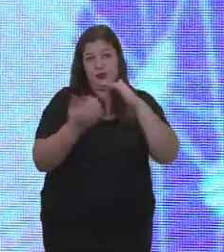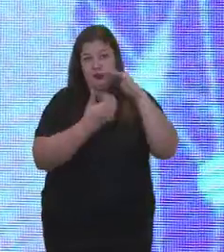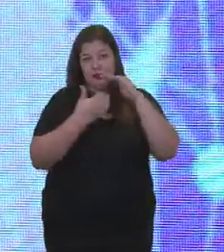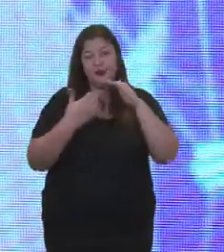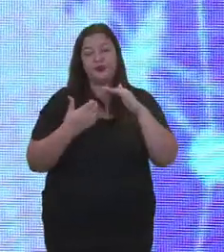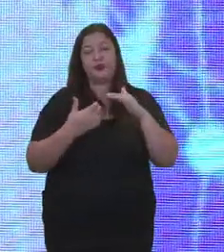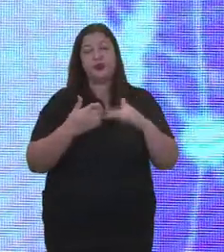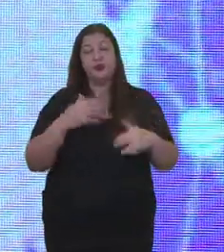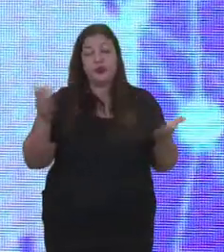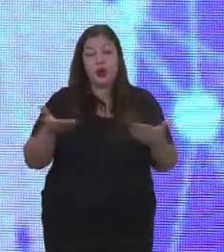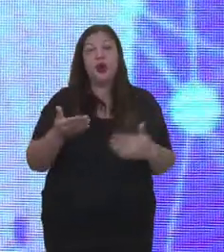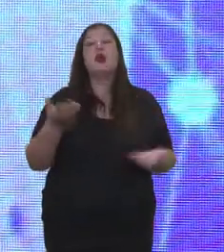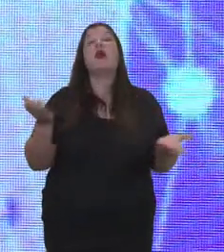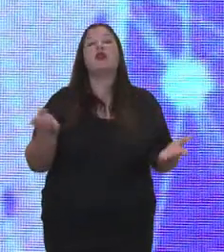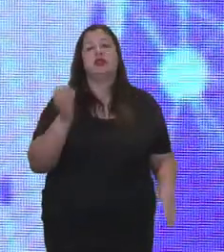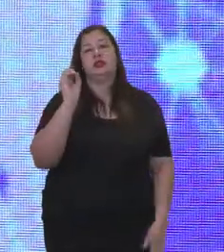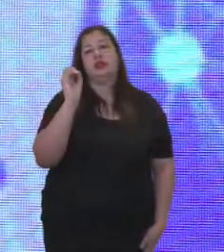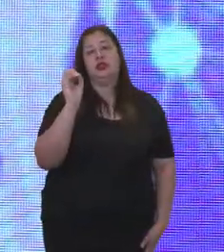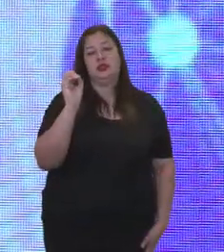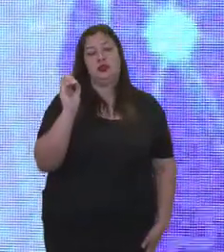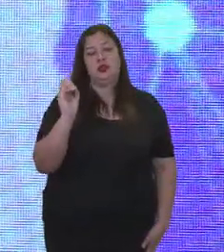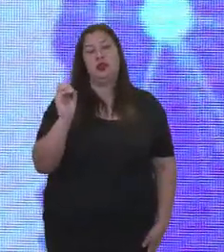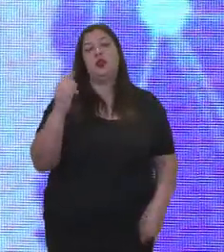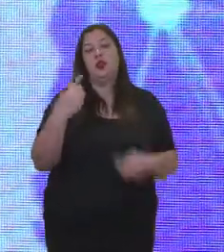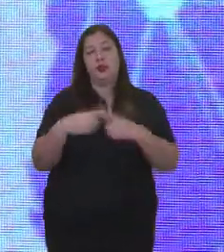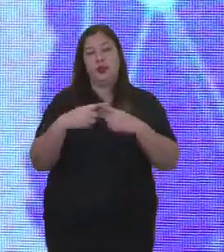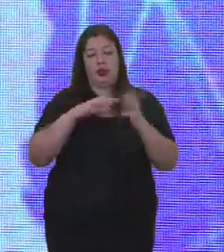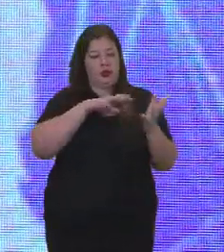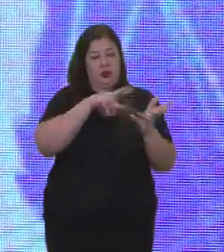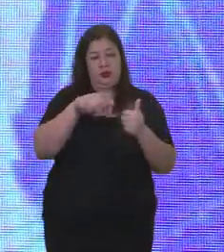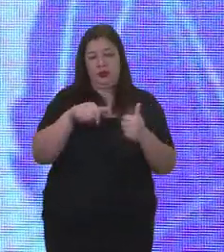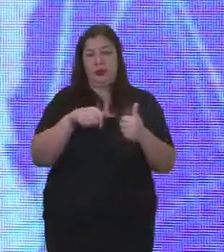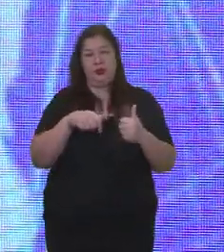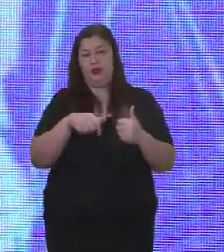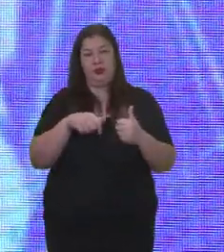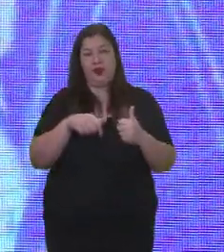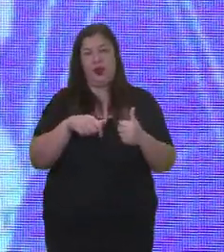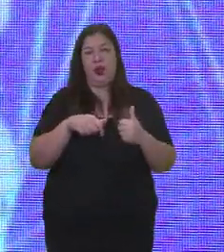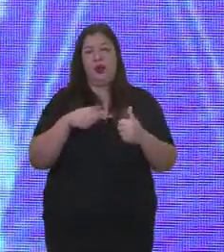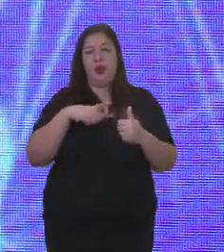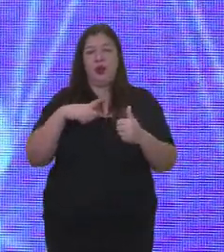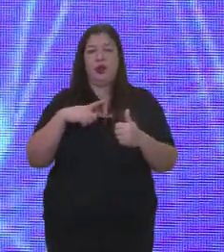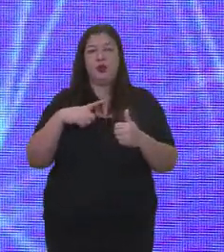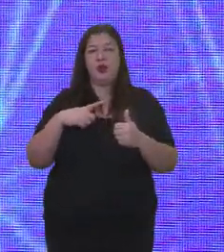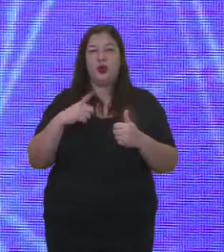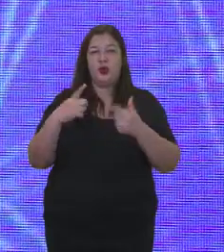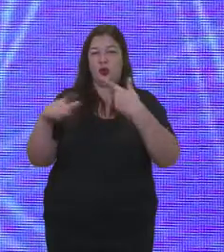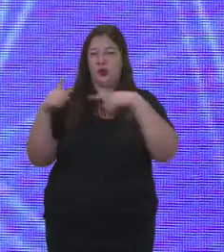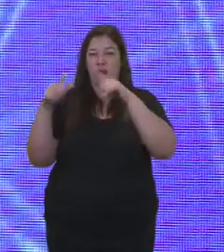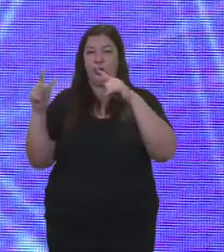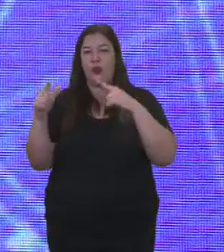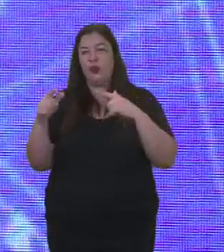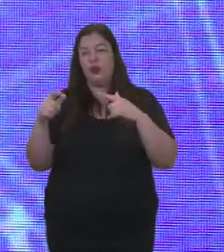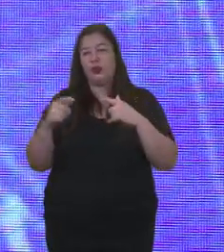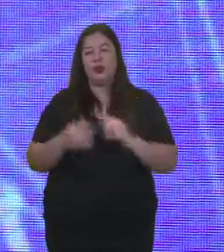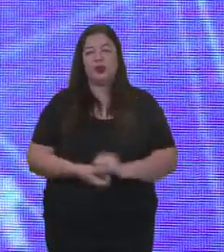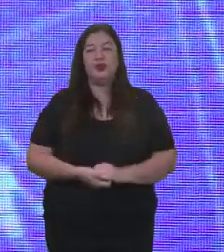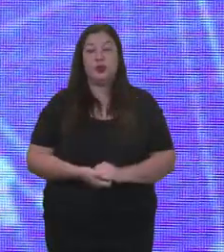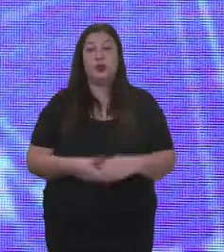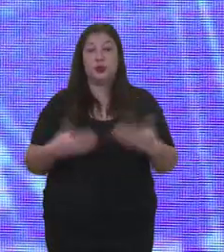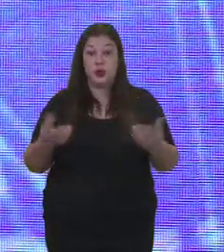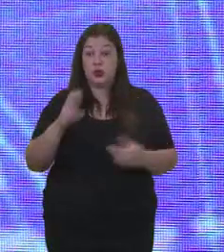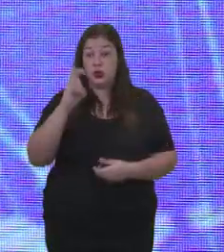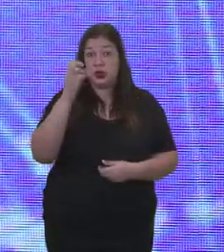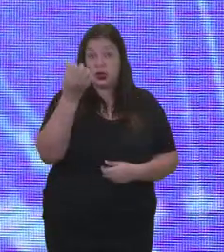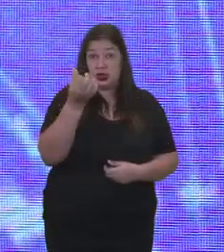of a global company. You know how many are there now? Zero, because I'm no any longer in a global company. So now, in this moment, a country